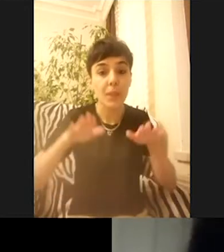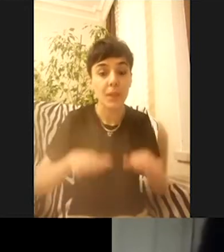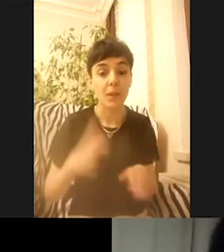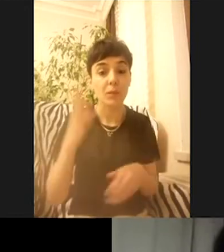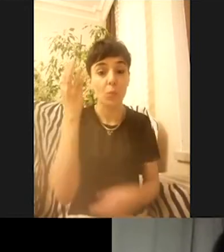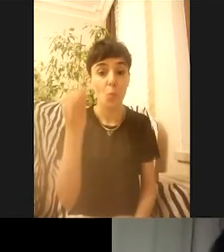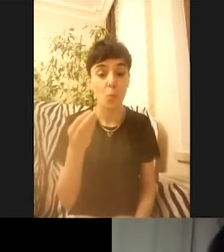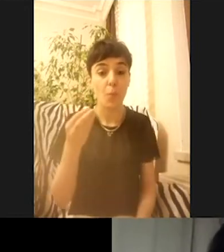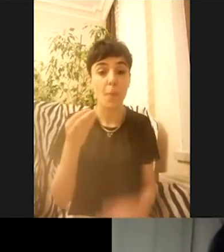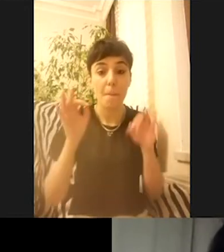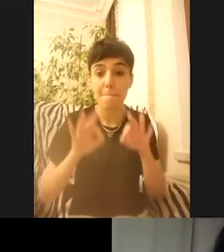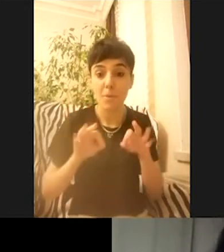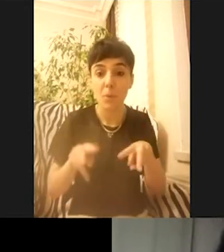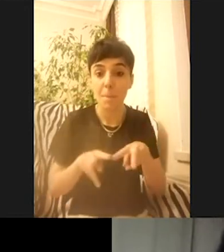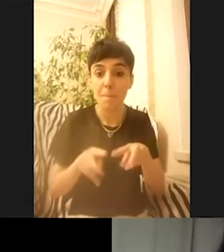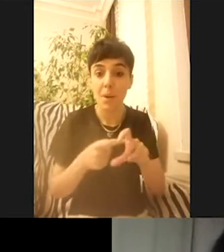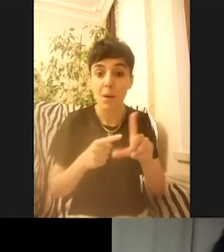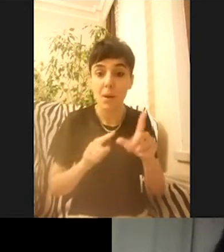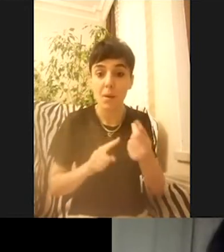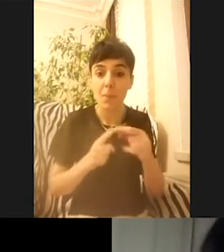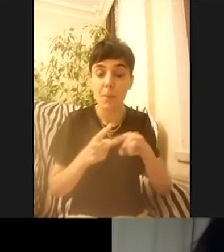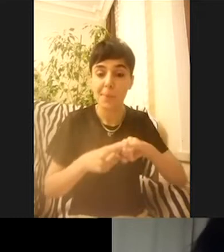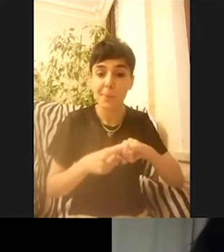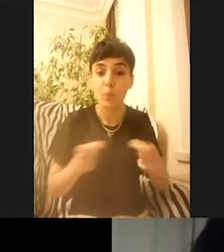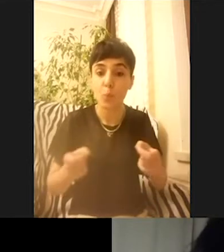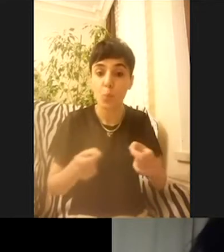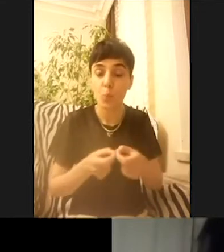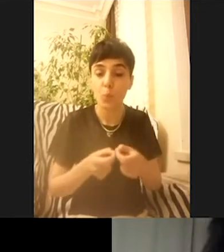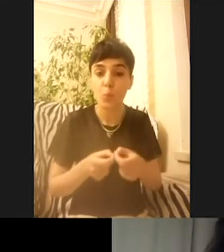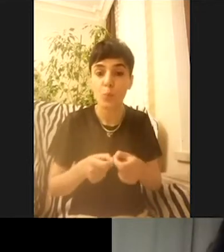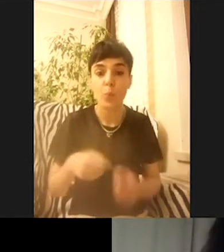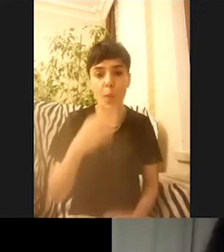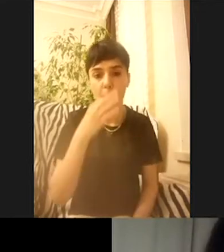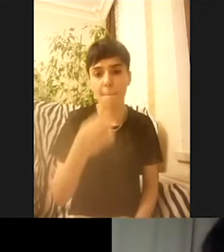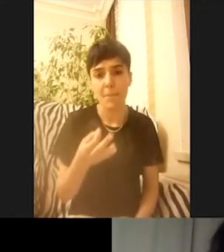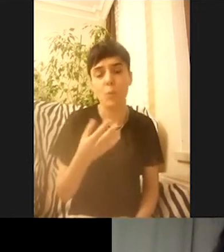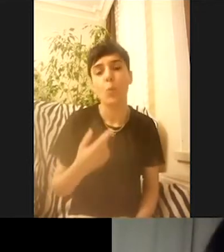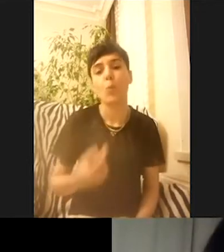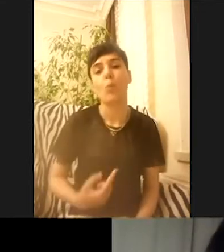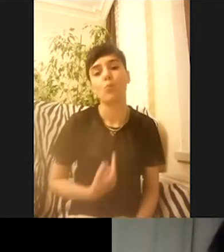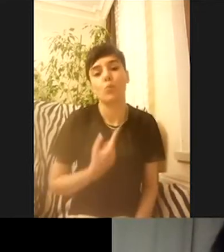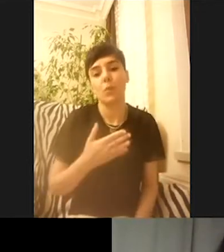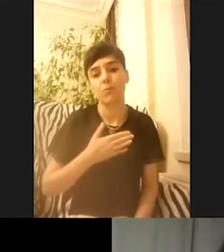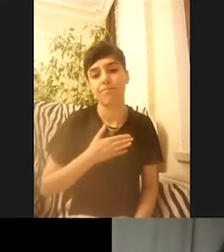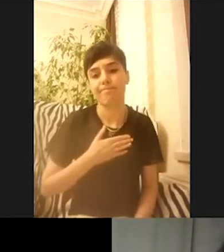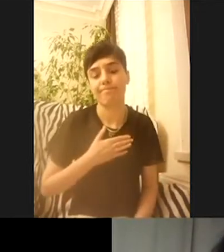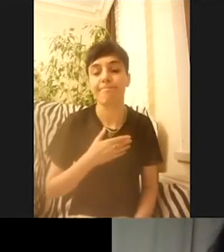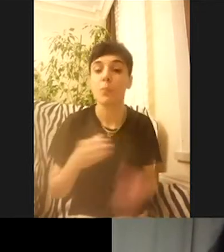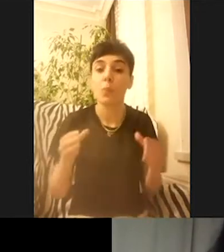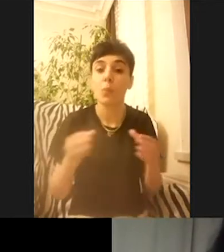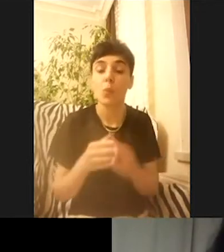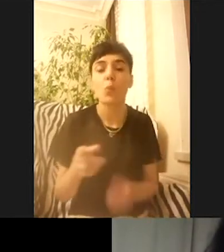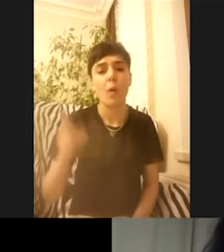he closed the club. He said that this club was already a candidate club. The former rectorship did not make this club a full